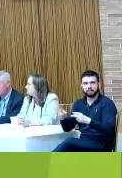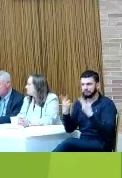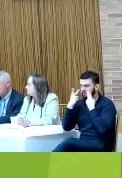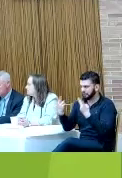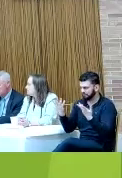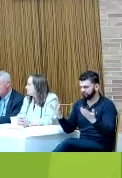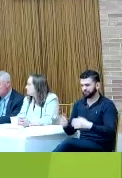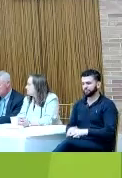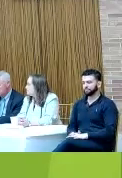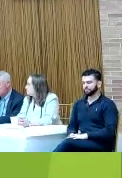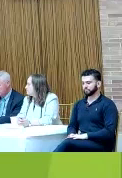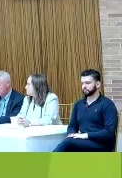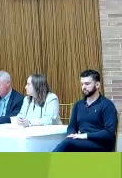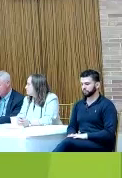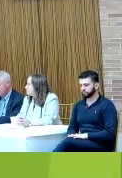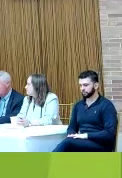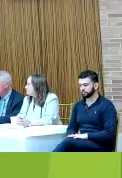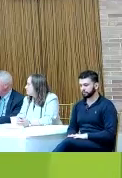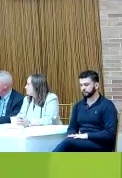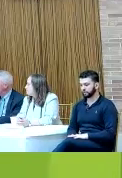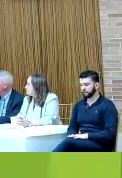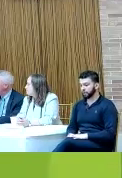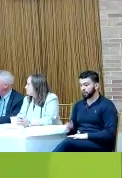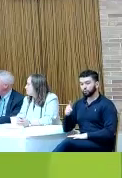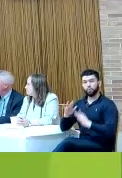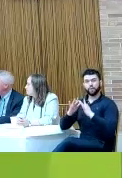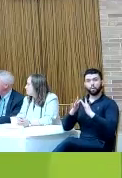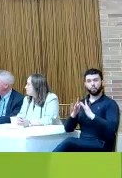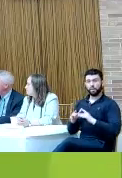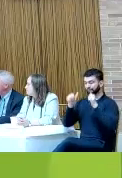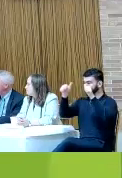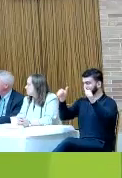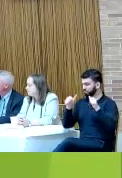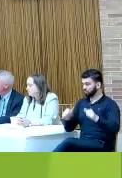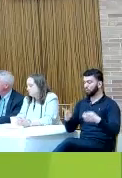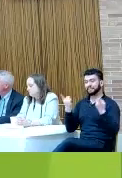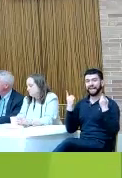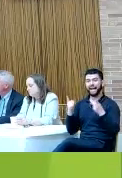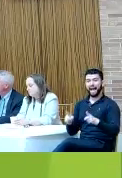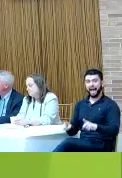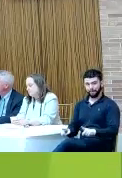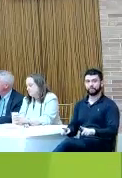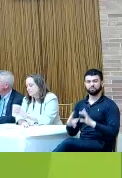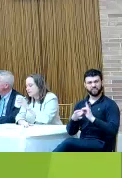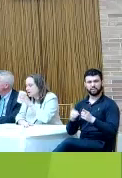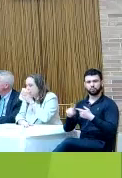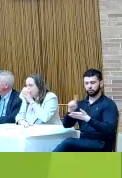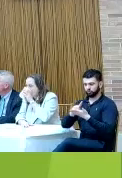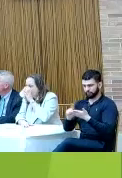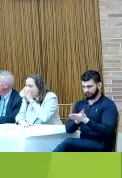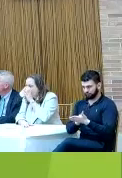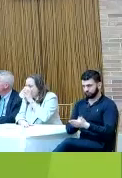um and after this online posting and view claiming discrimination the